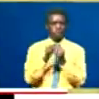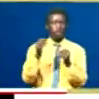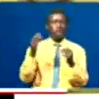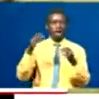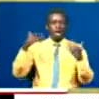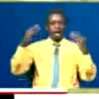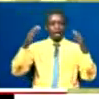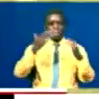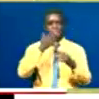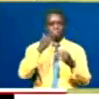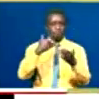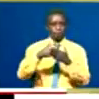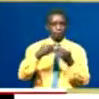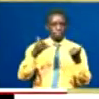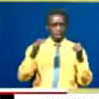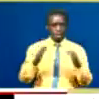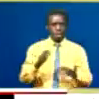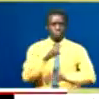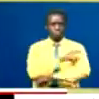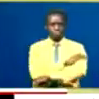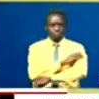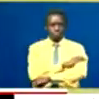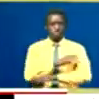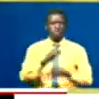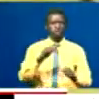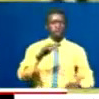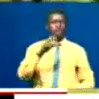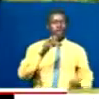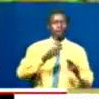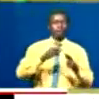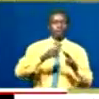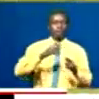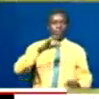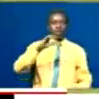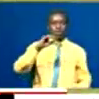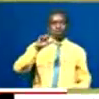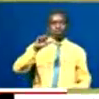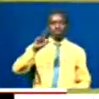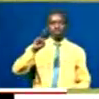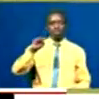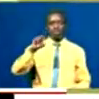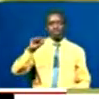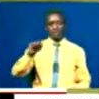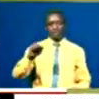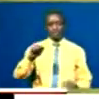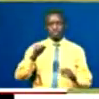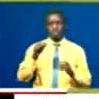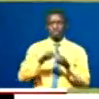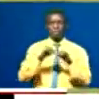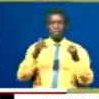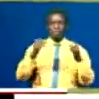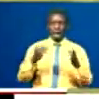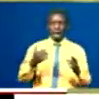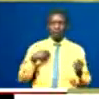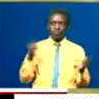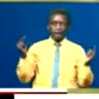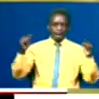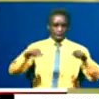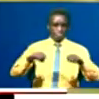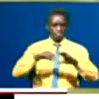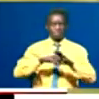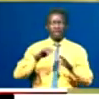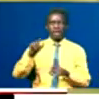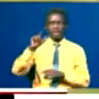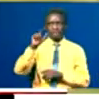and Al-Dulail forward Michael Olunga. Foreign-based players have been trickling in camp, including Norwegian-based player Alfred